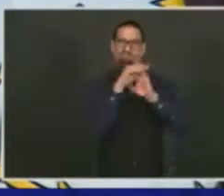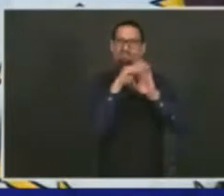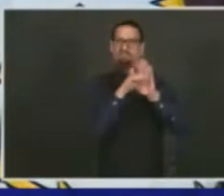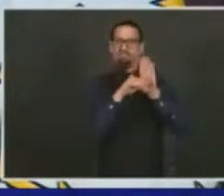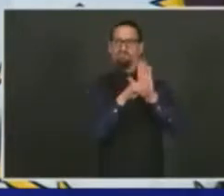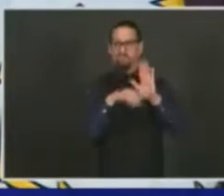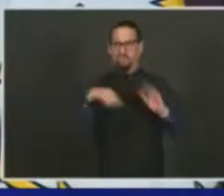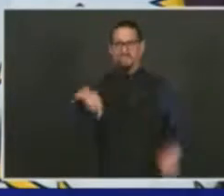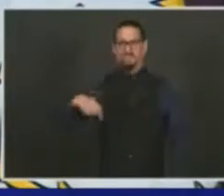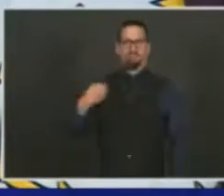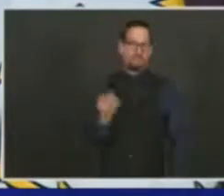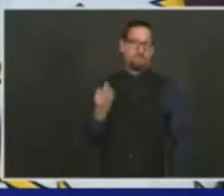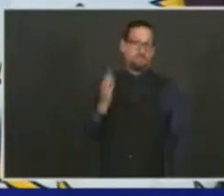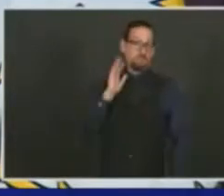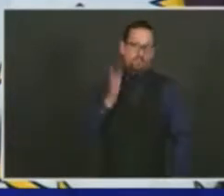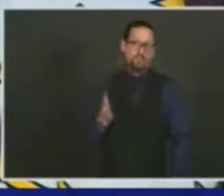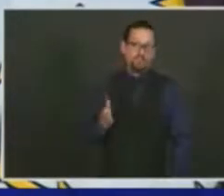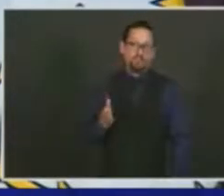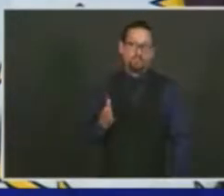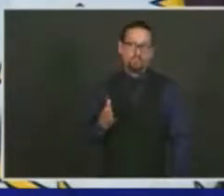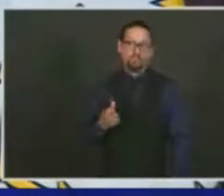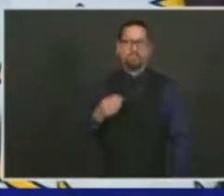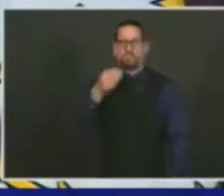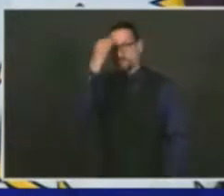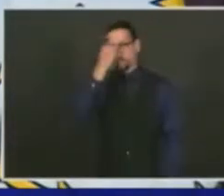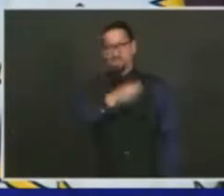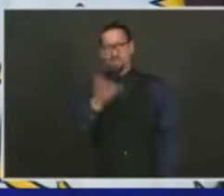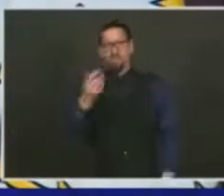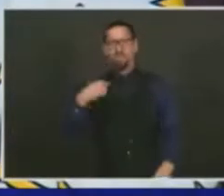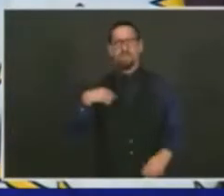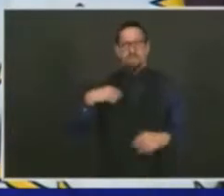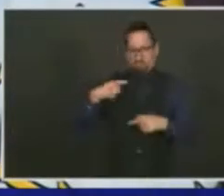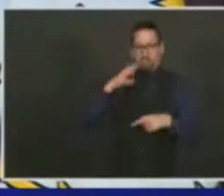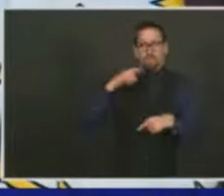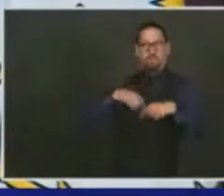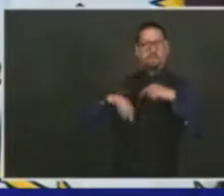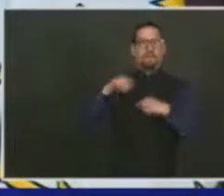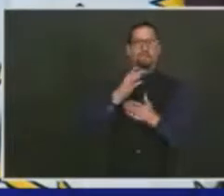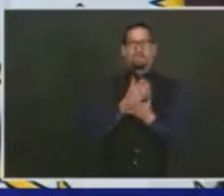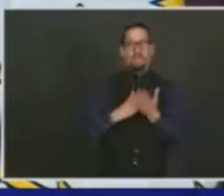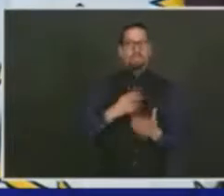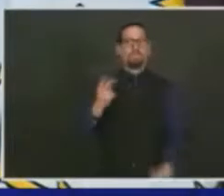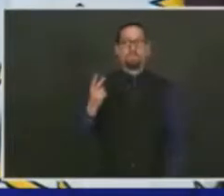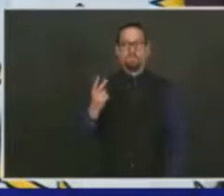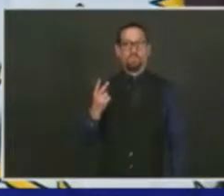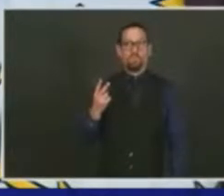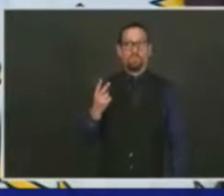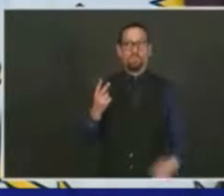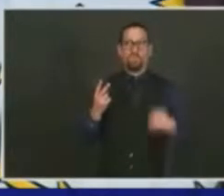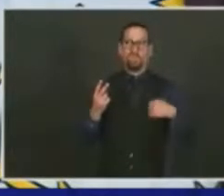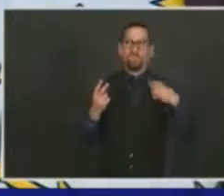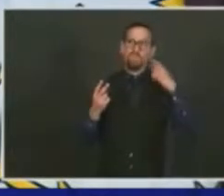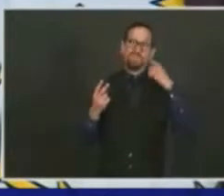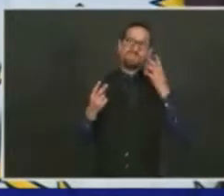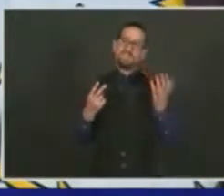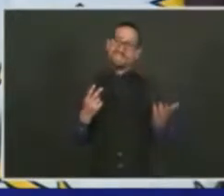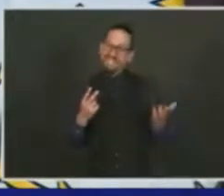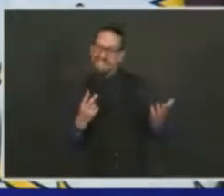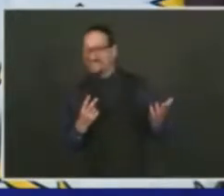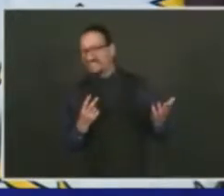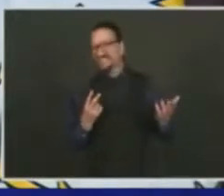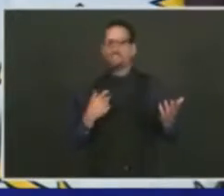am not convinced that going back to phase 2 is necessarily the right thing. I am convinced that we need some